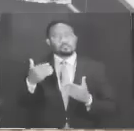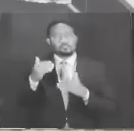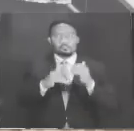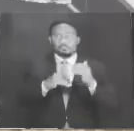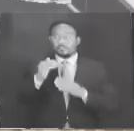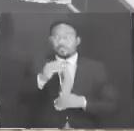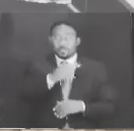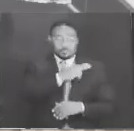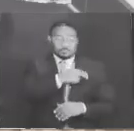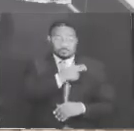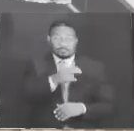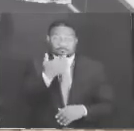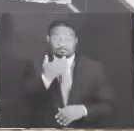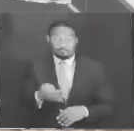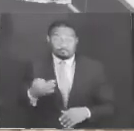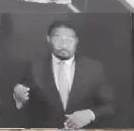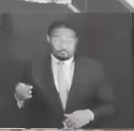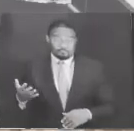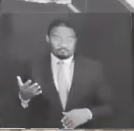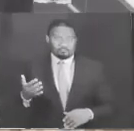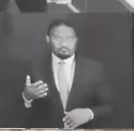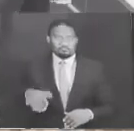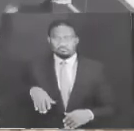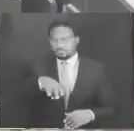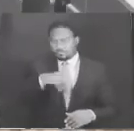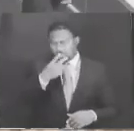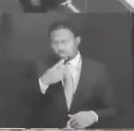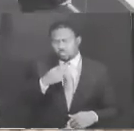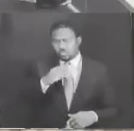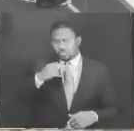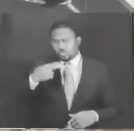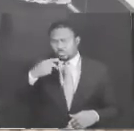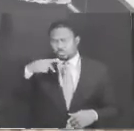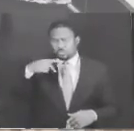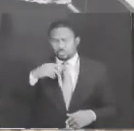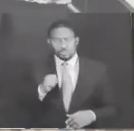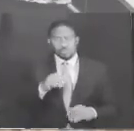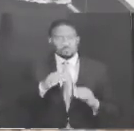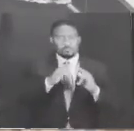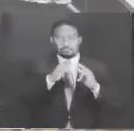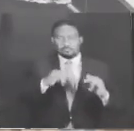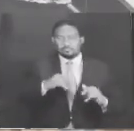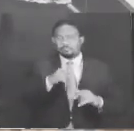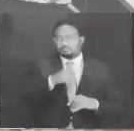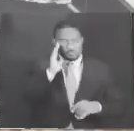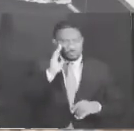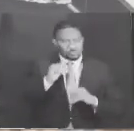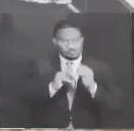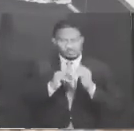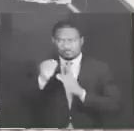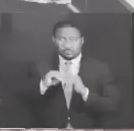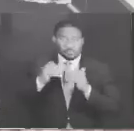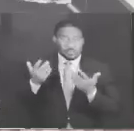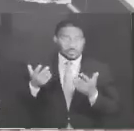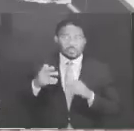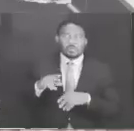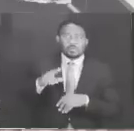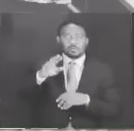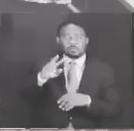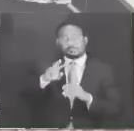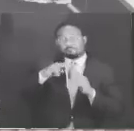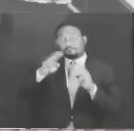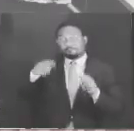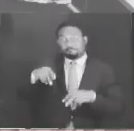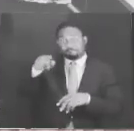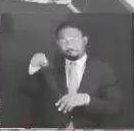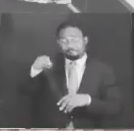facilities where a minimum of 2 CHIPS compounds are supposed to be constructed at rural assemblies.